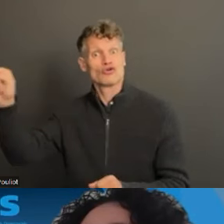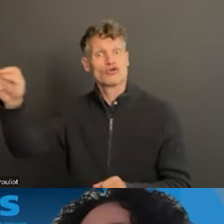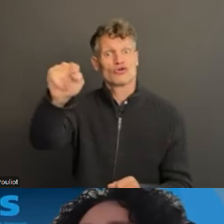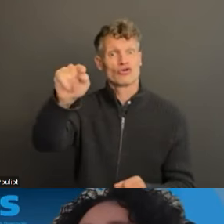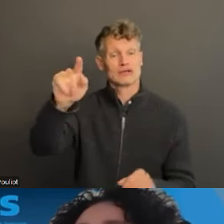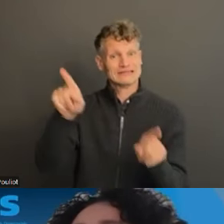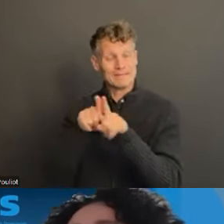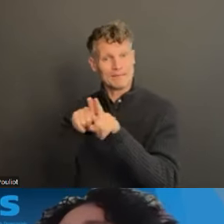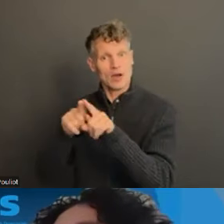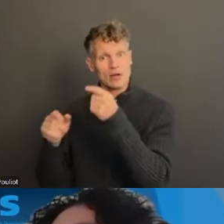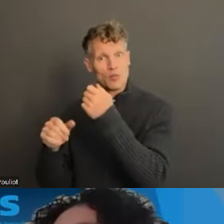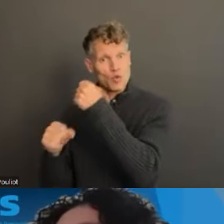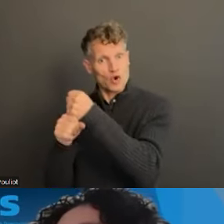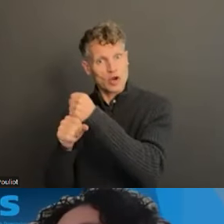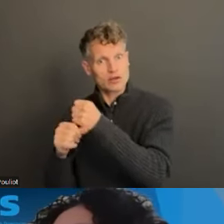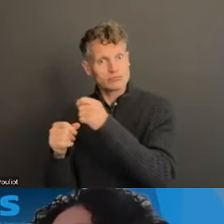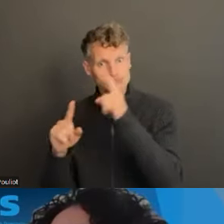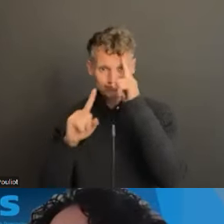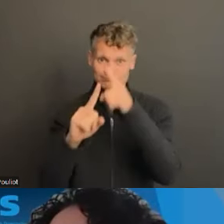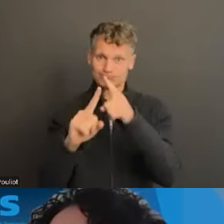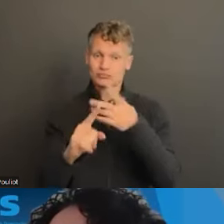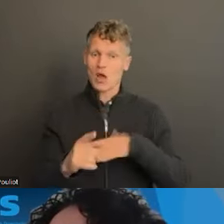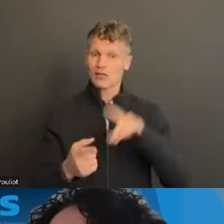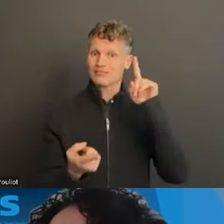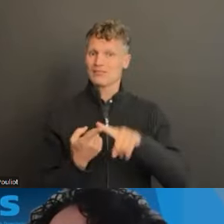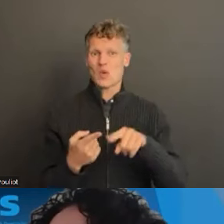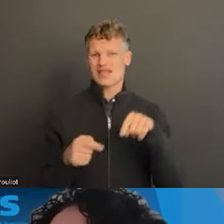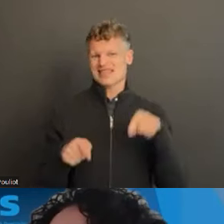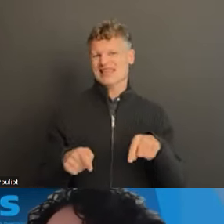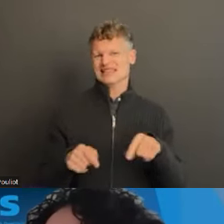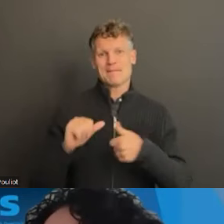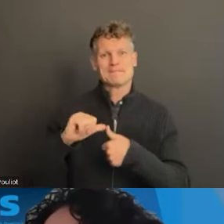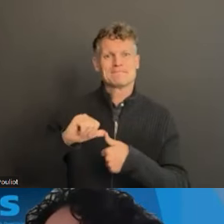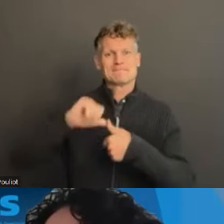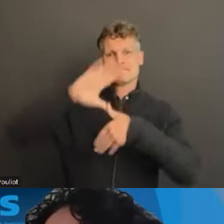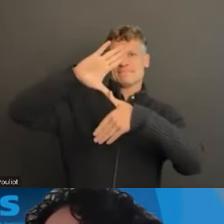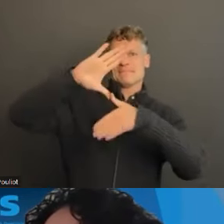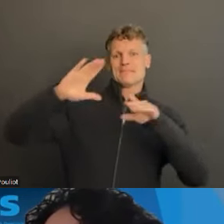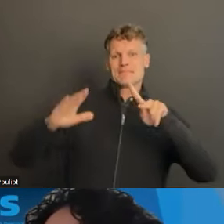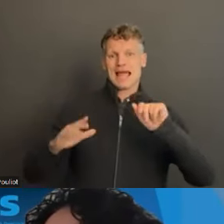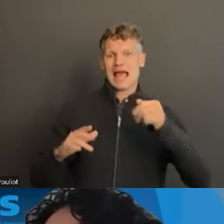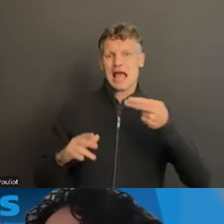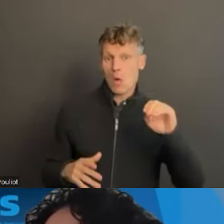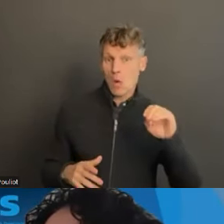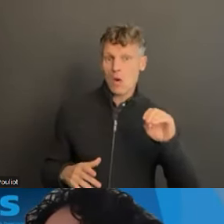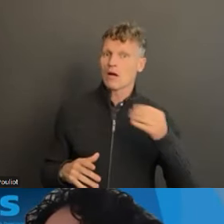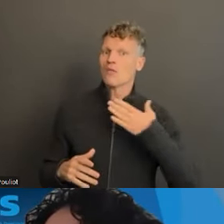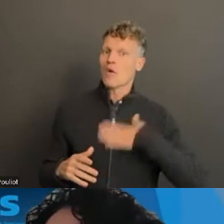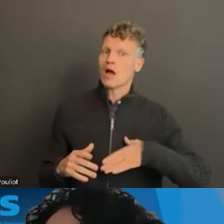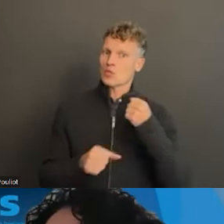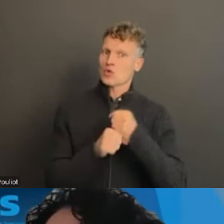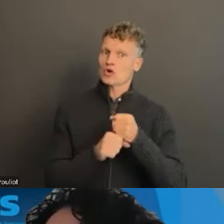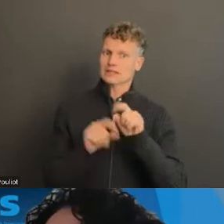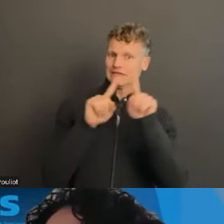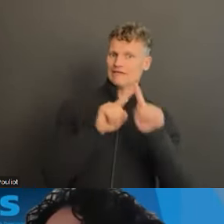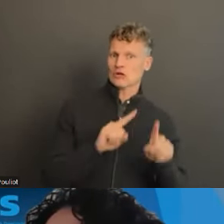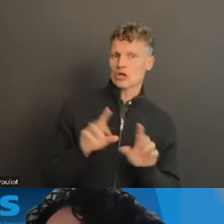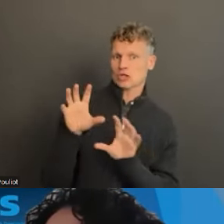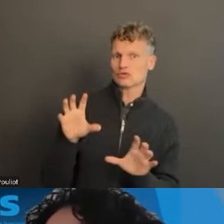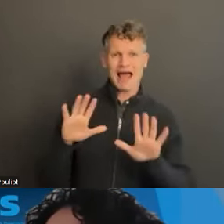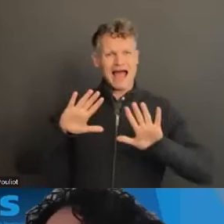And that's the first step that we are working from the Pan American Health Organization with the countries in the region of the Americas, how we